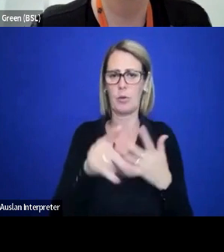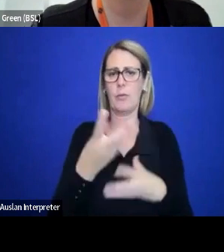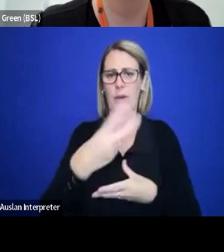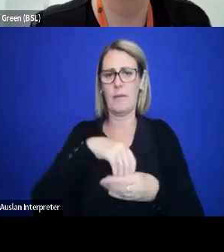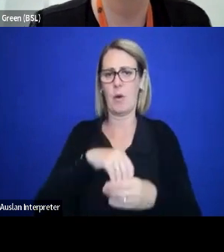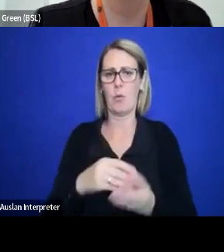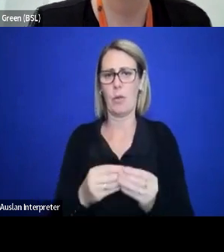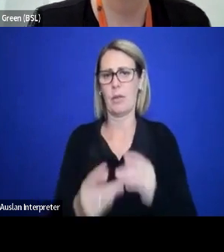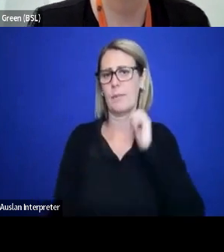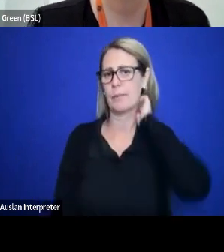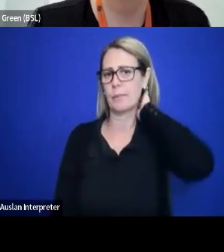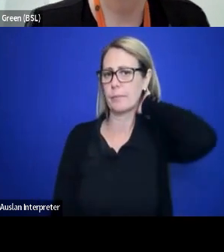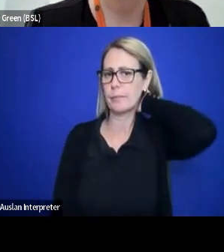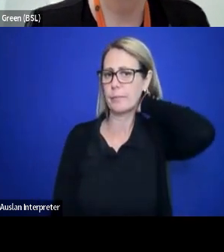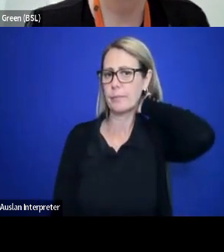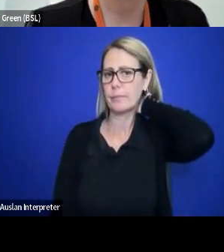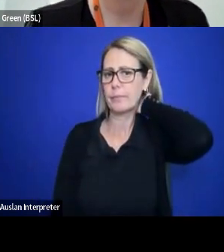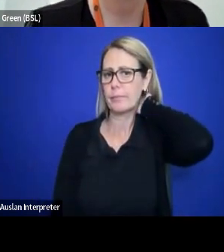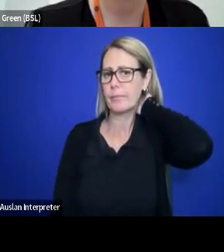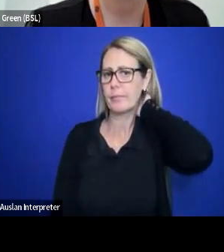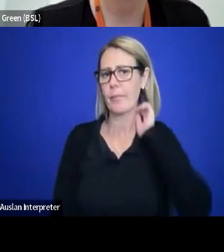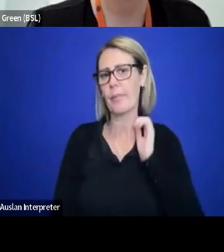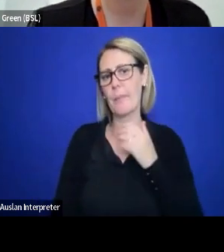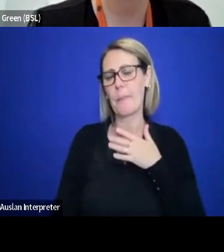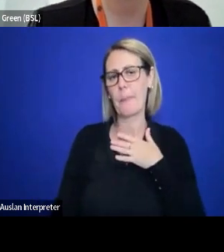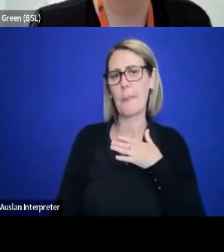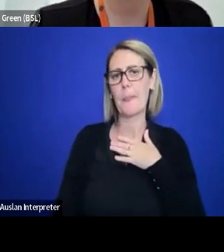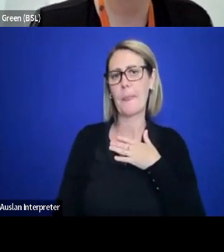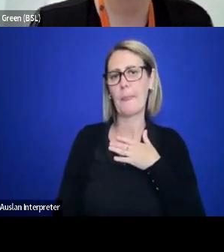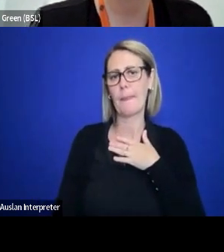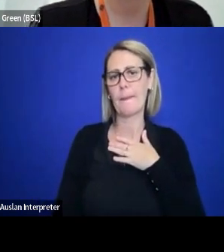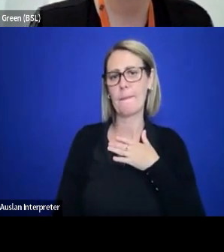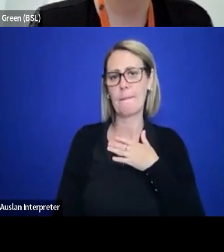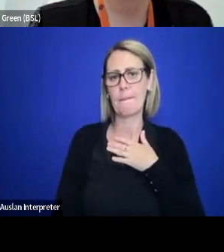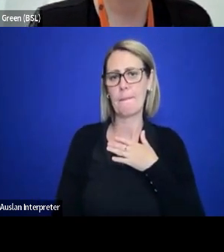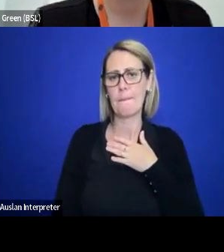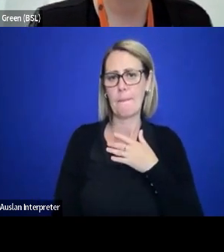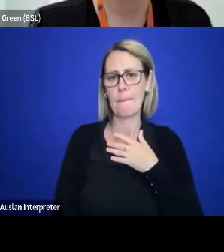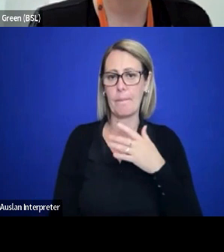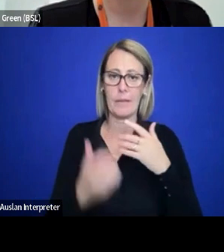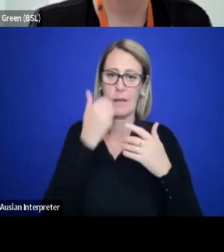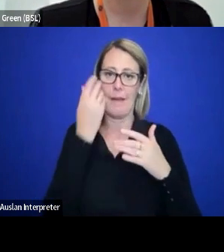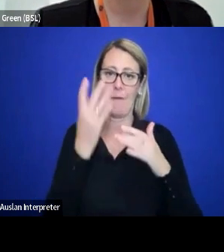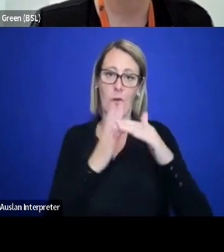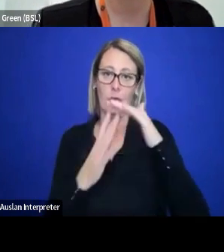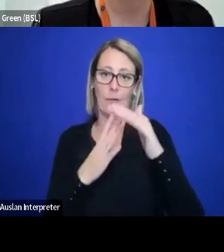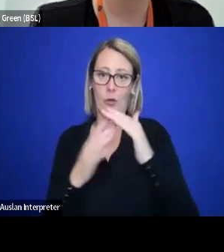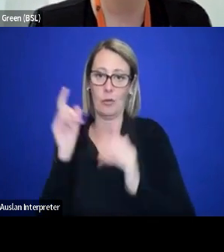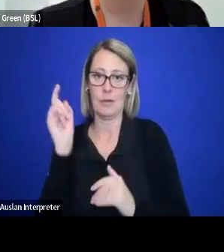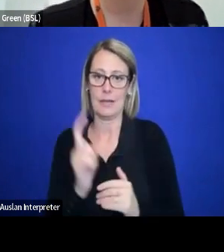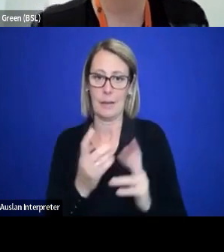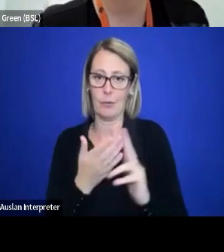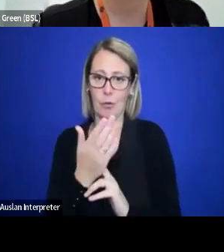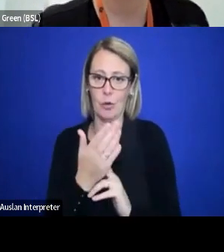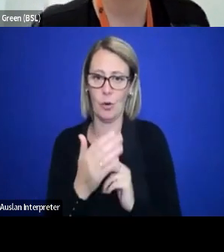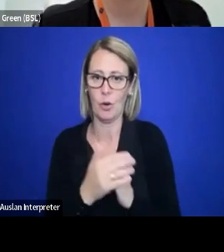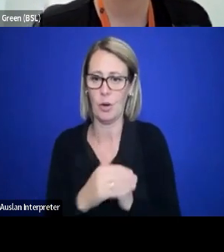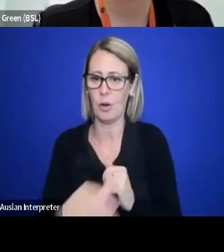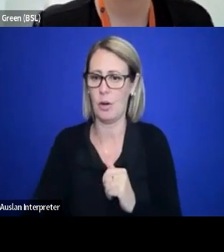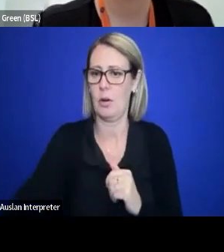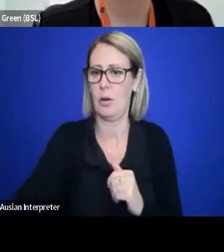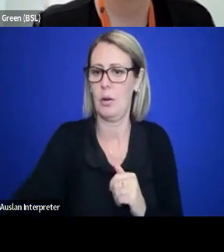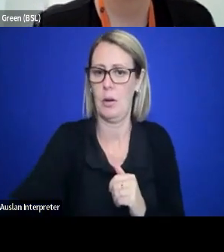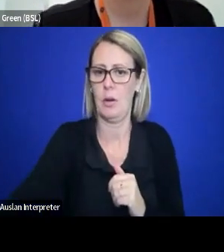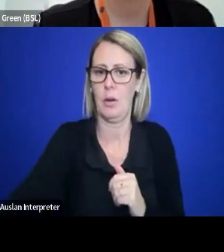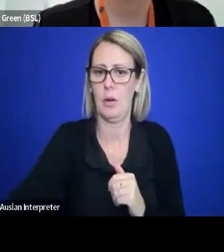with. So basically, I think every refugee who comes to Australia, they go through this. We all had, all our family members,